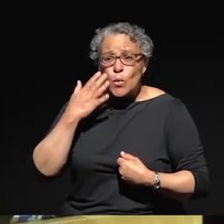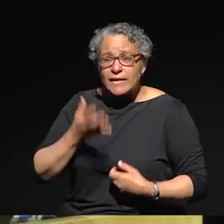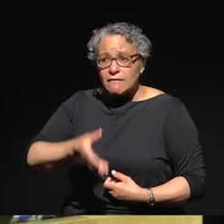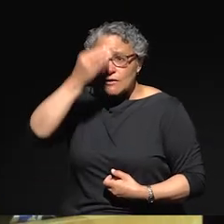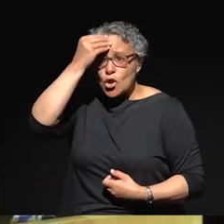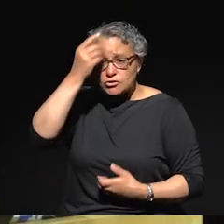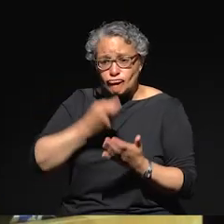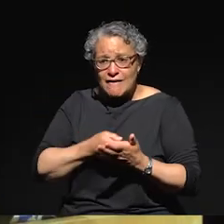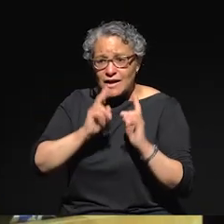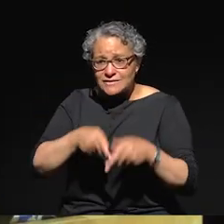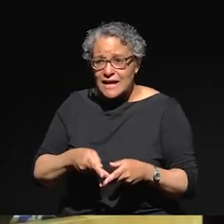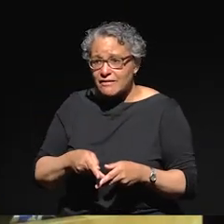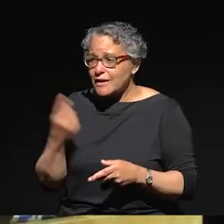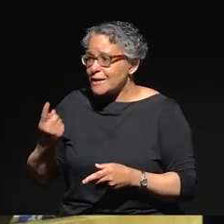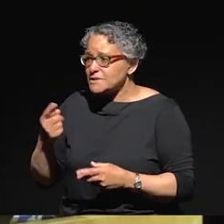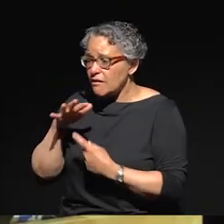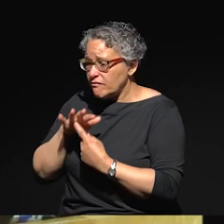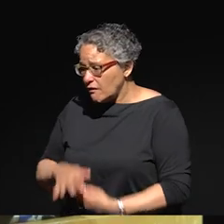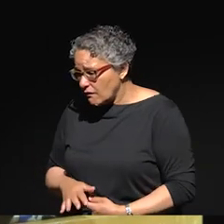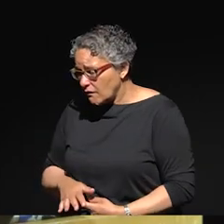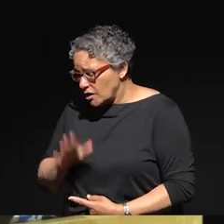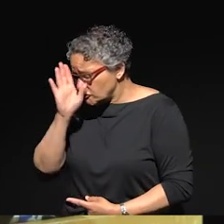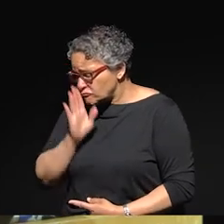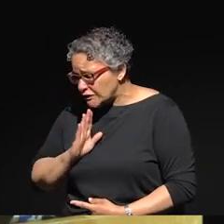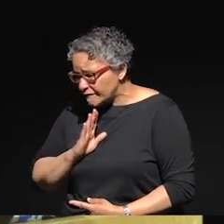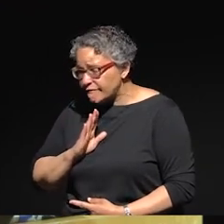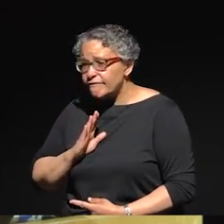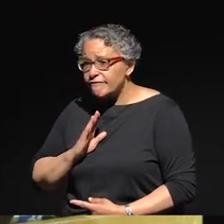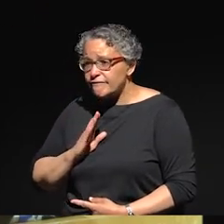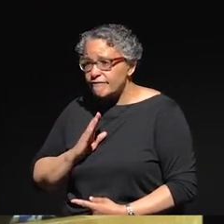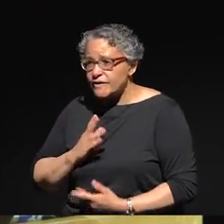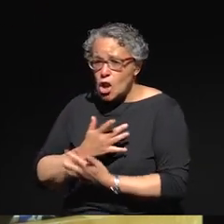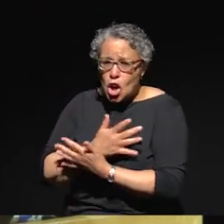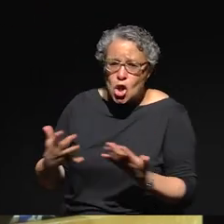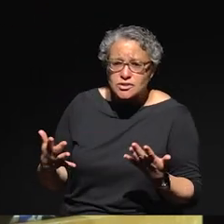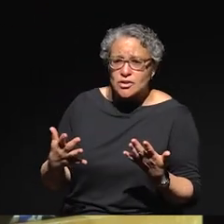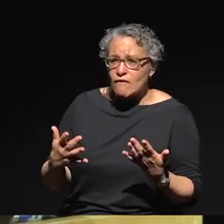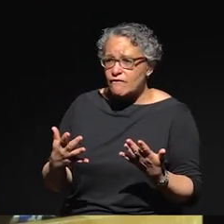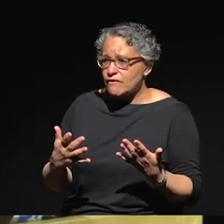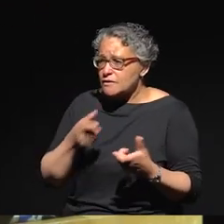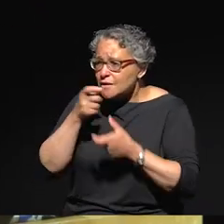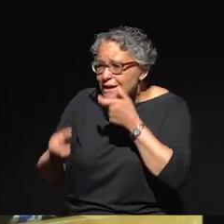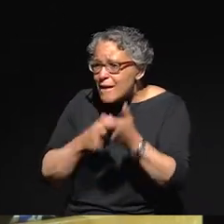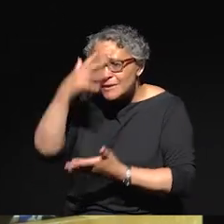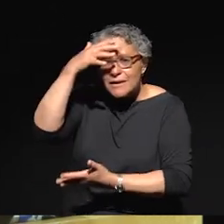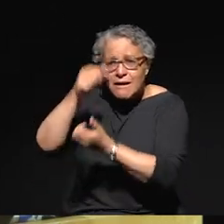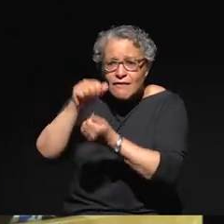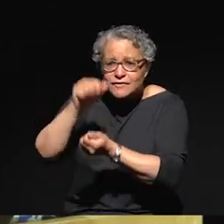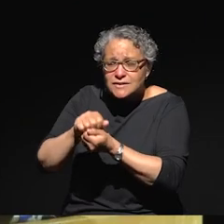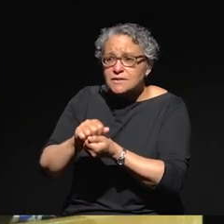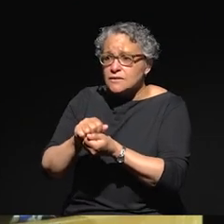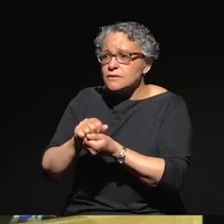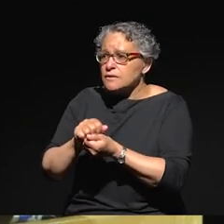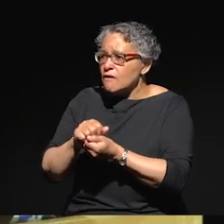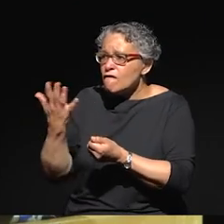about Raphael's death. And it provoked a flurry of epitaphs from the who's who of the greatest, the great